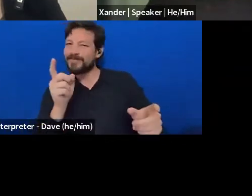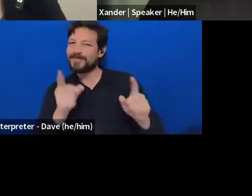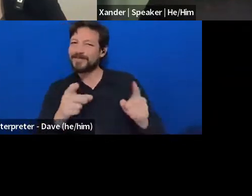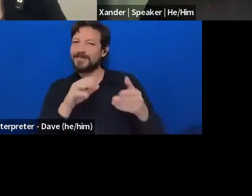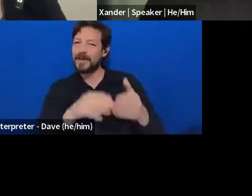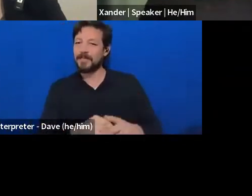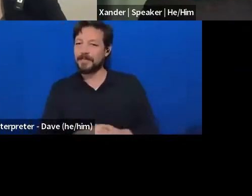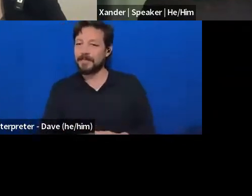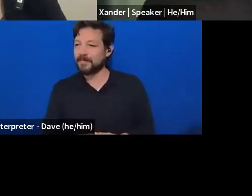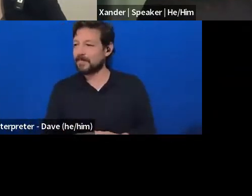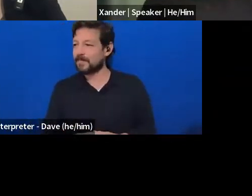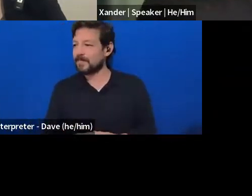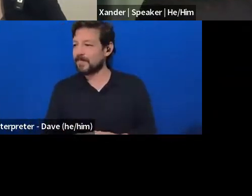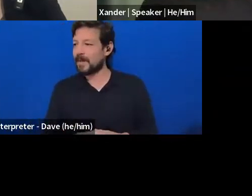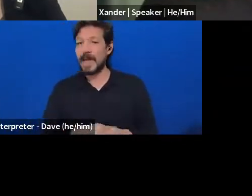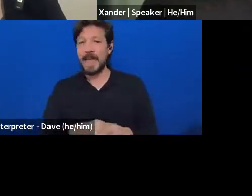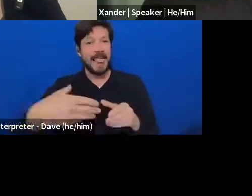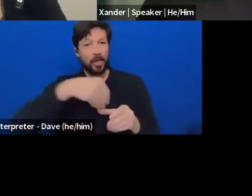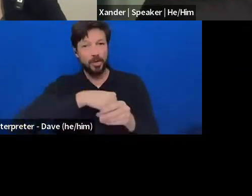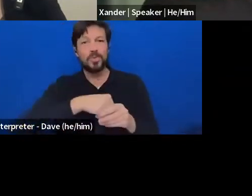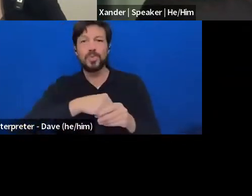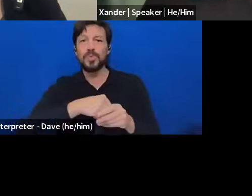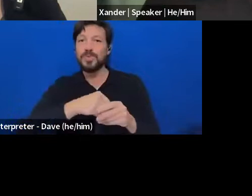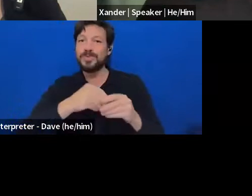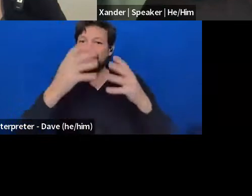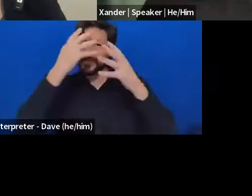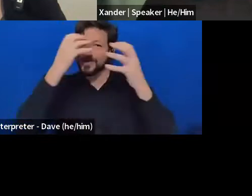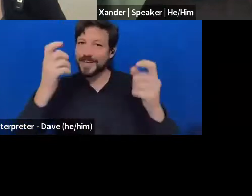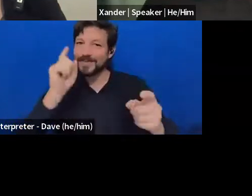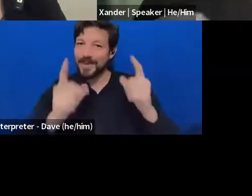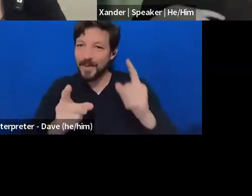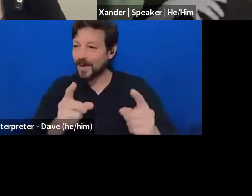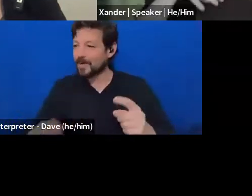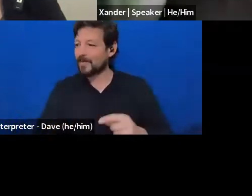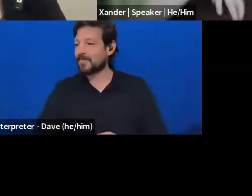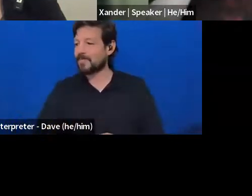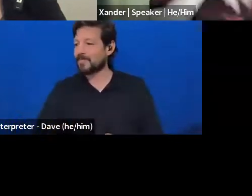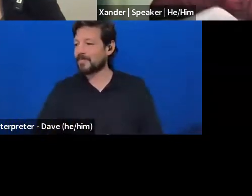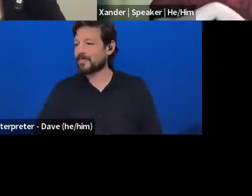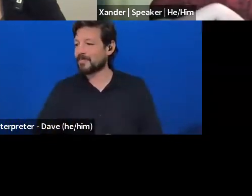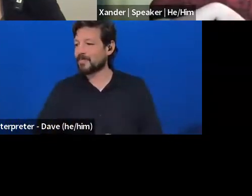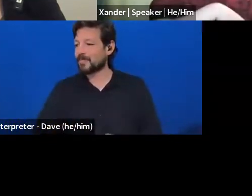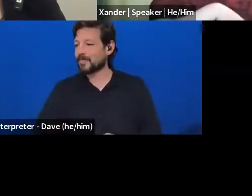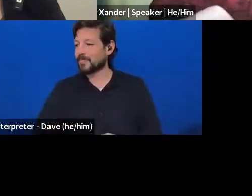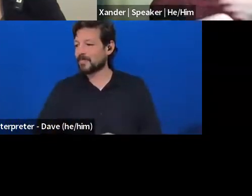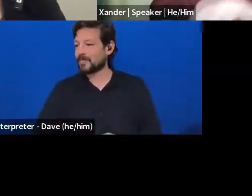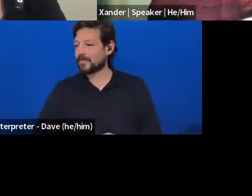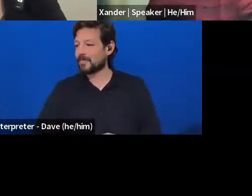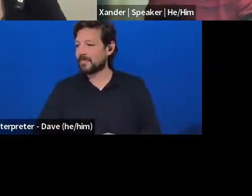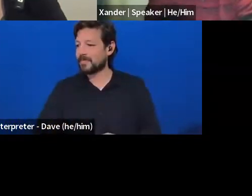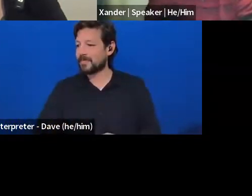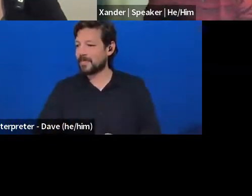inclusion can be quite stressful because you're having to figure out how to try and do the same thing